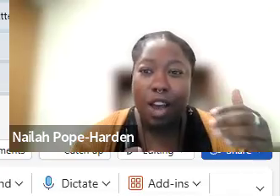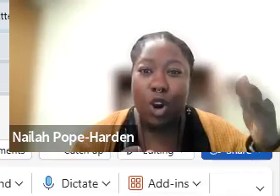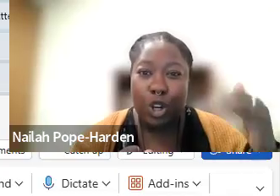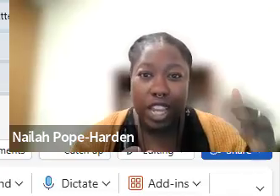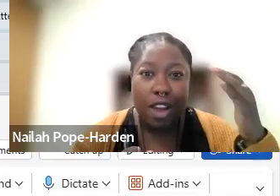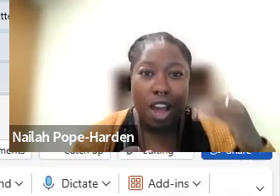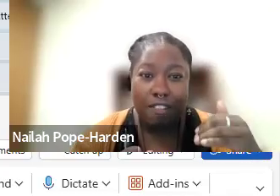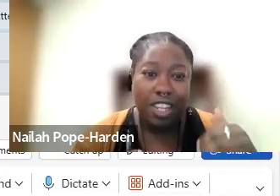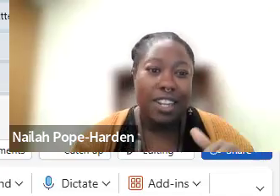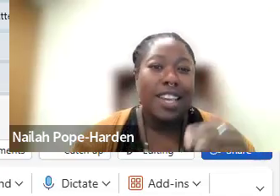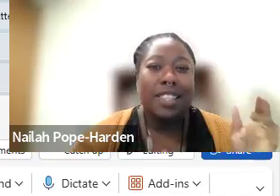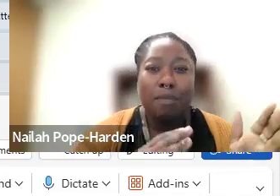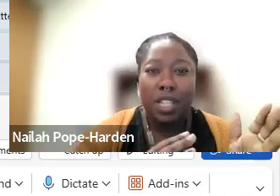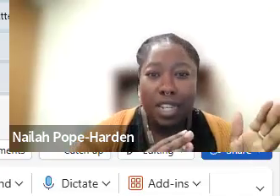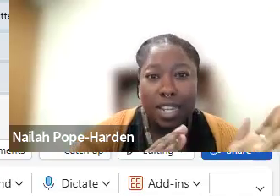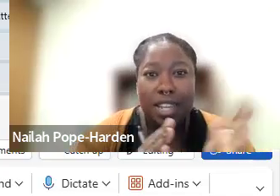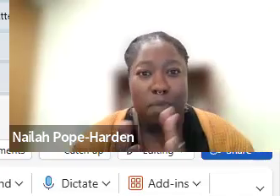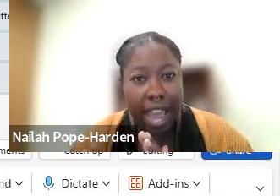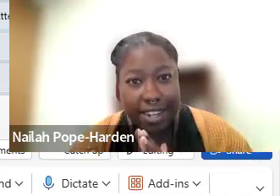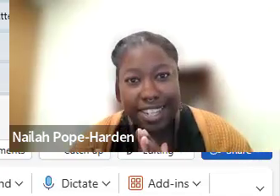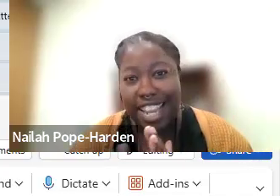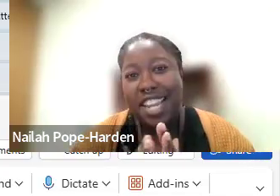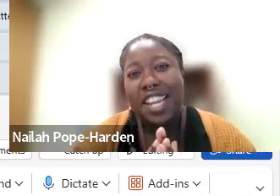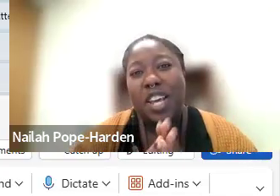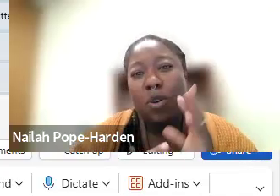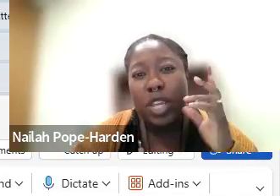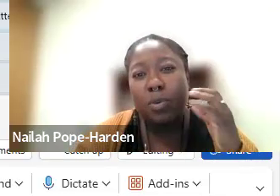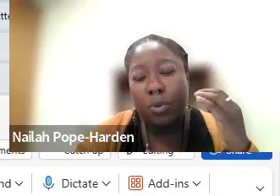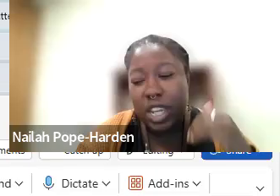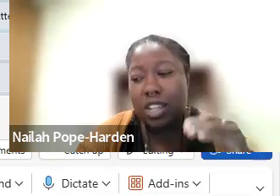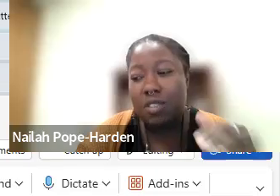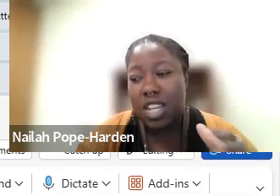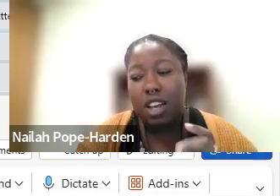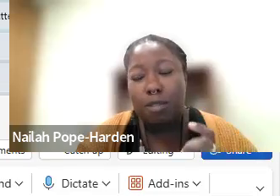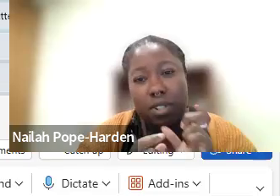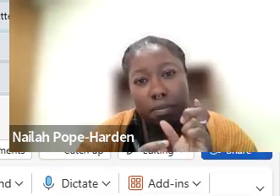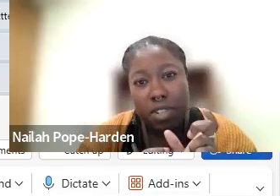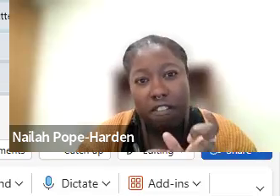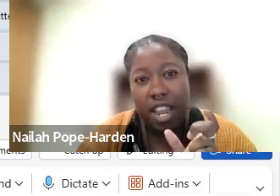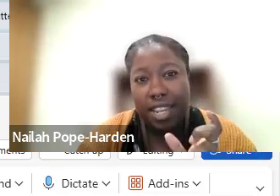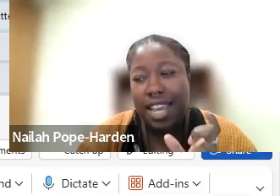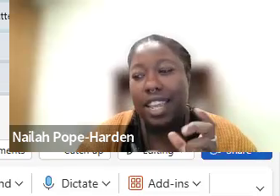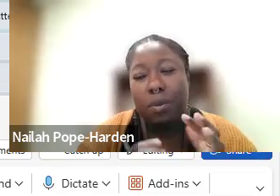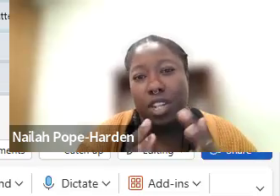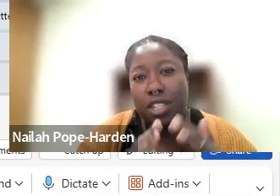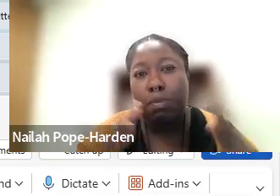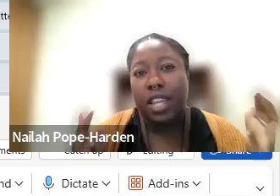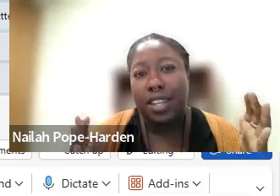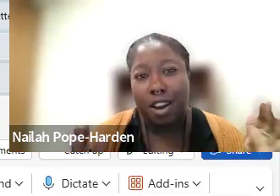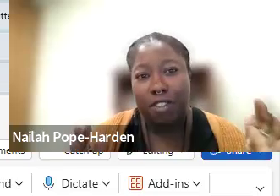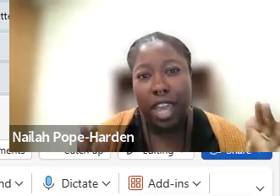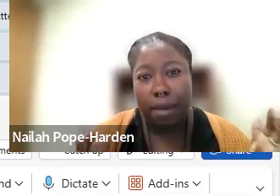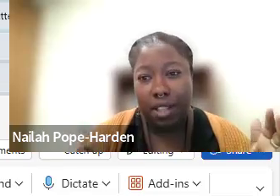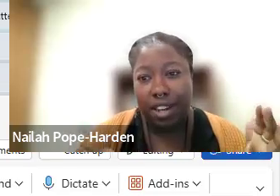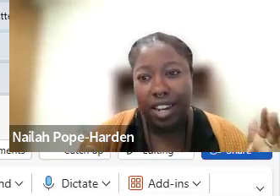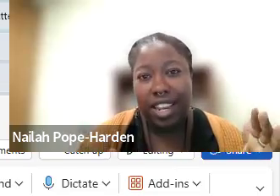look like? How early, how often, the ability to impact. Like, we also need help defining that language and